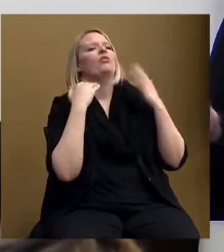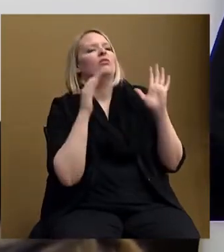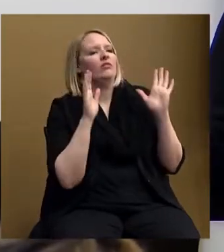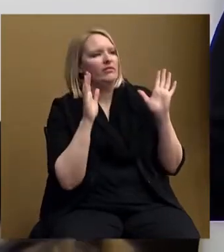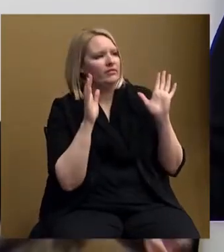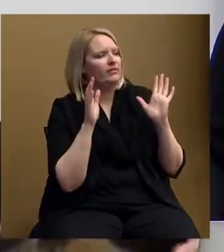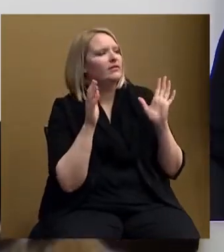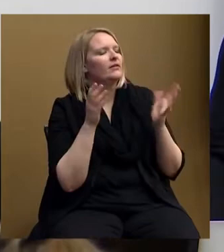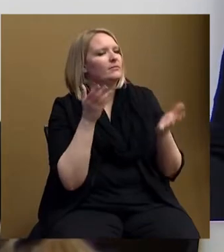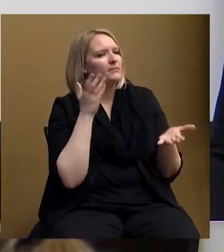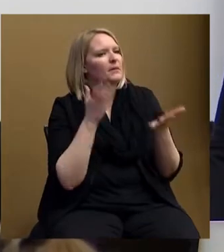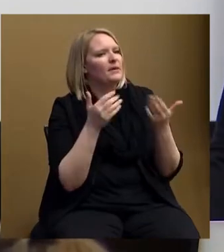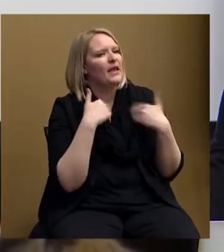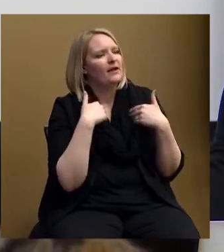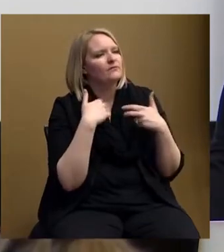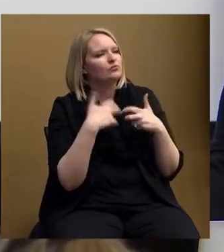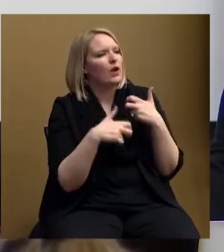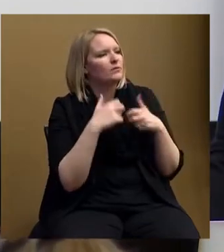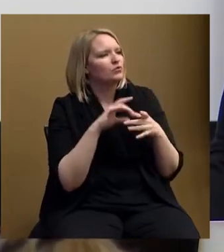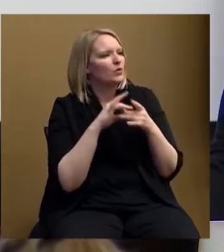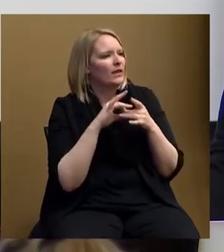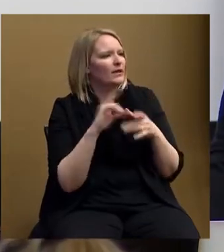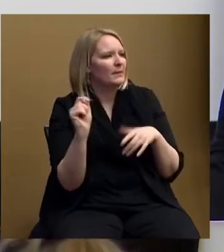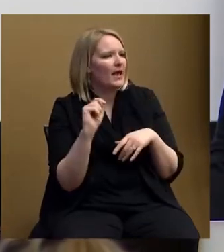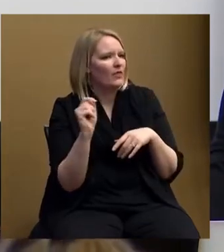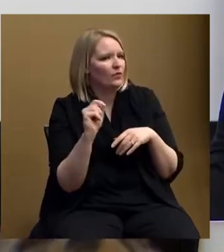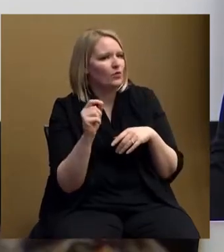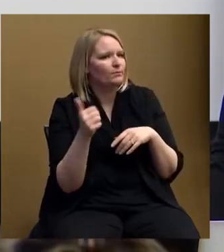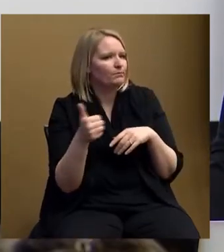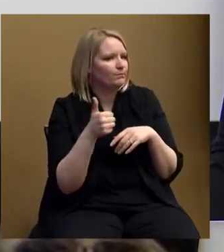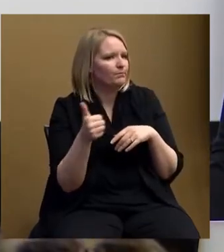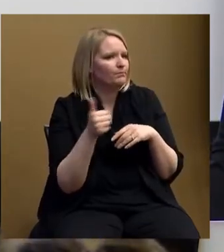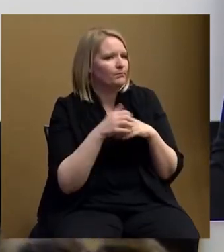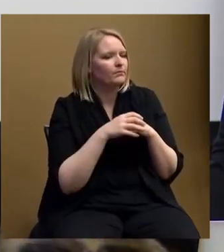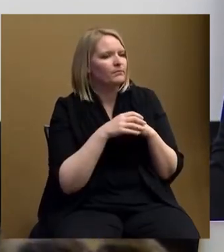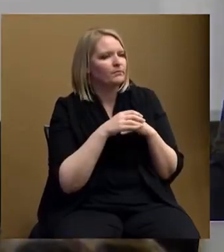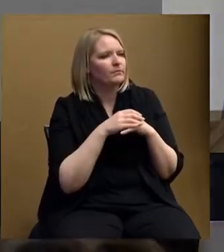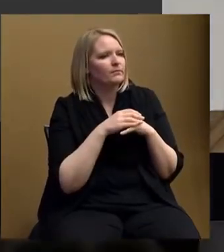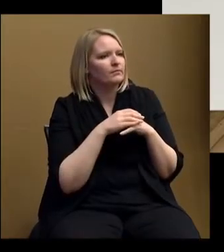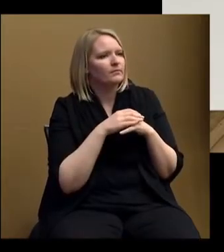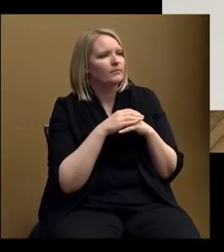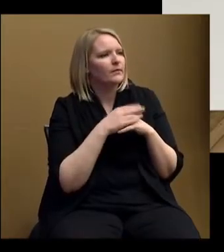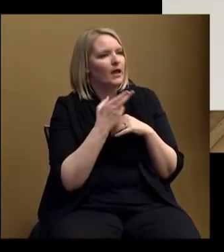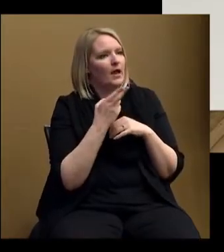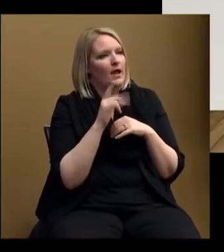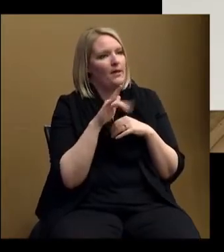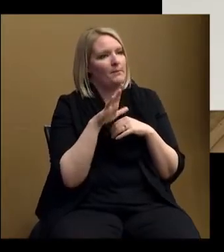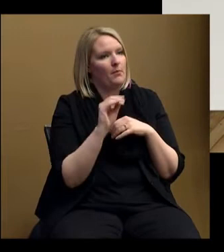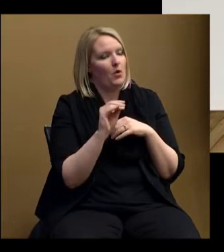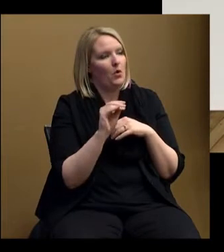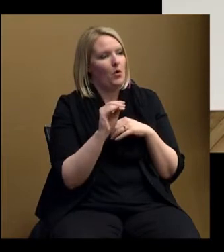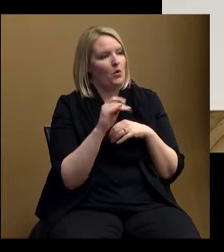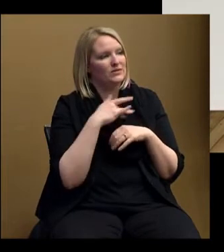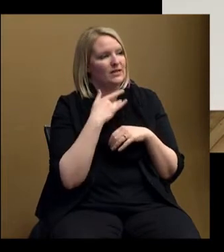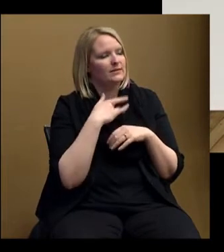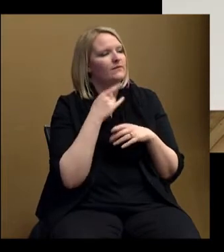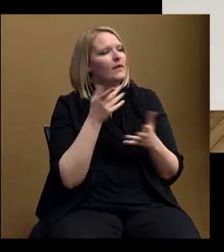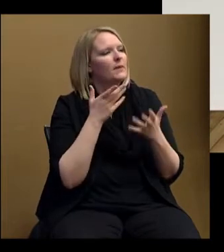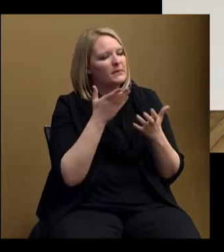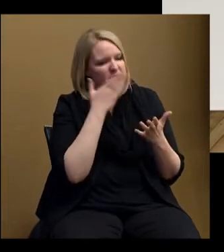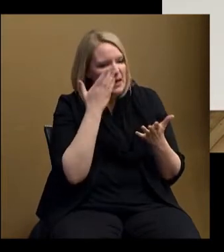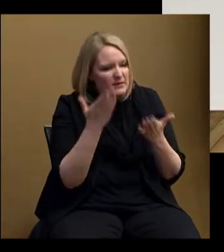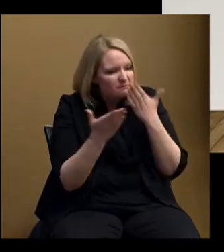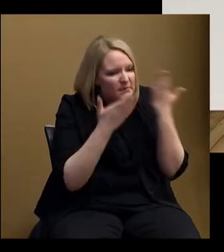you could even have some issues toileting. Hyposensitive is they may smell